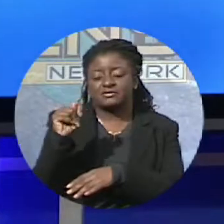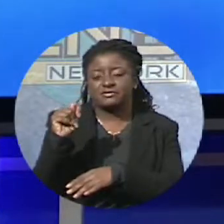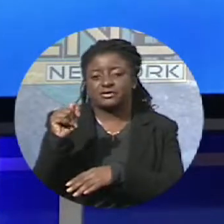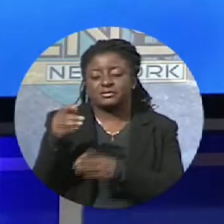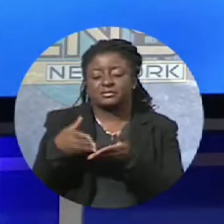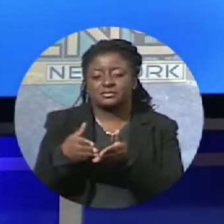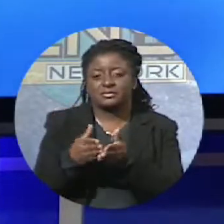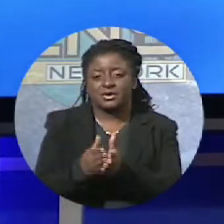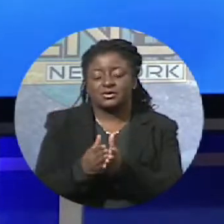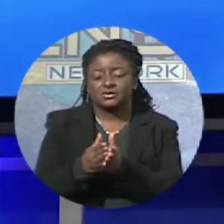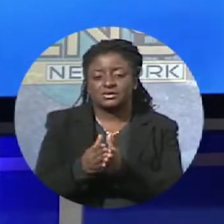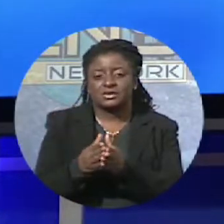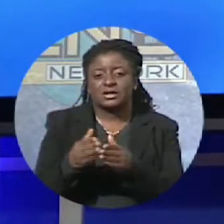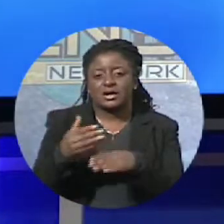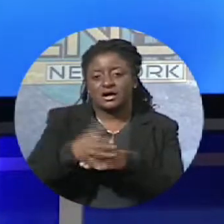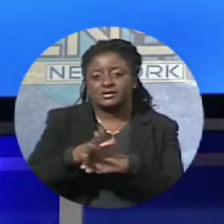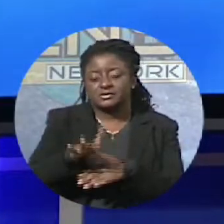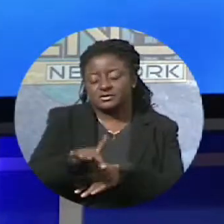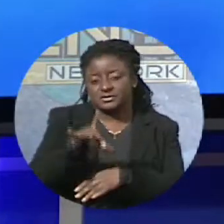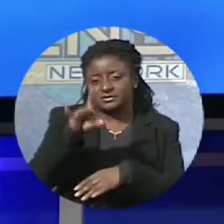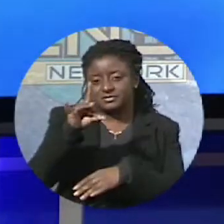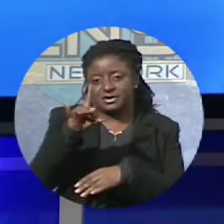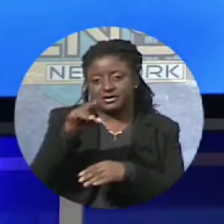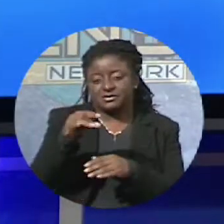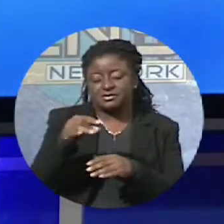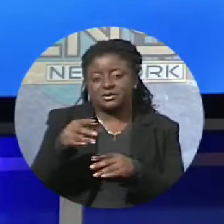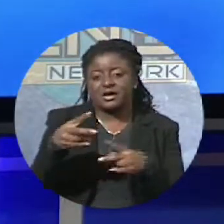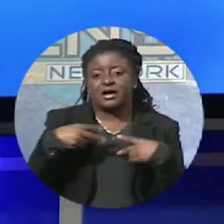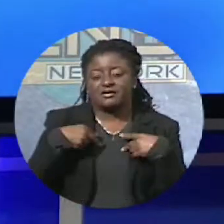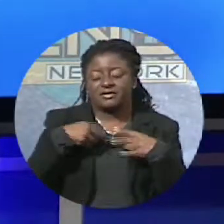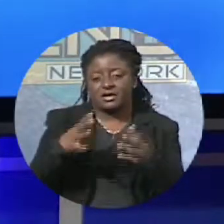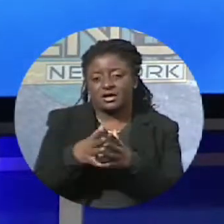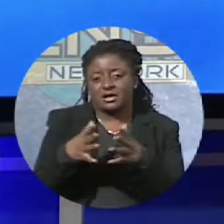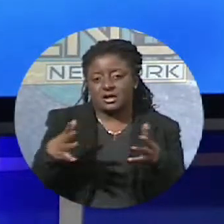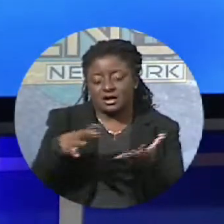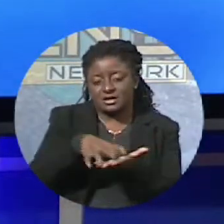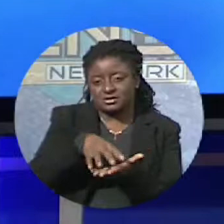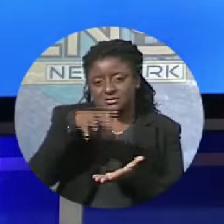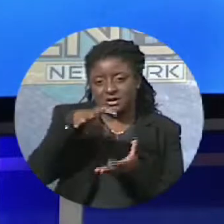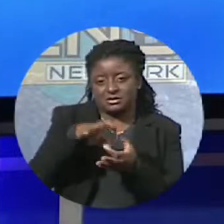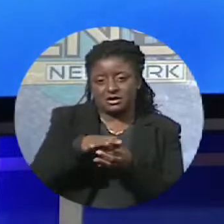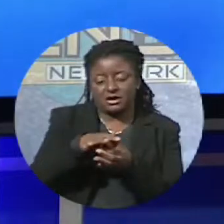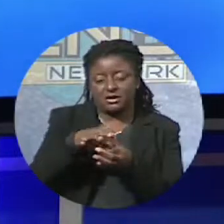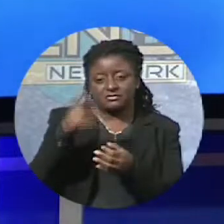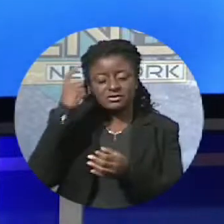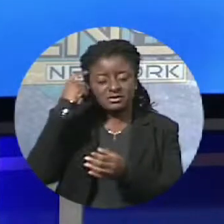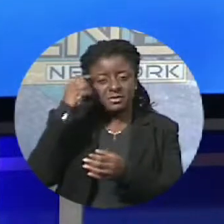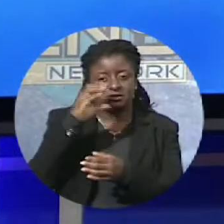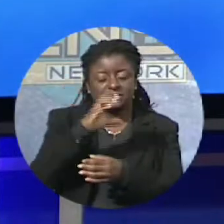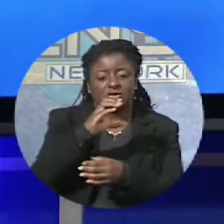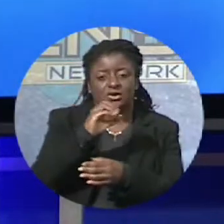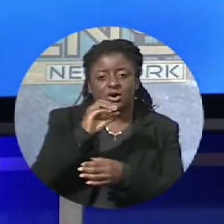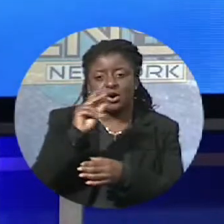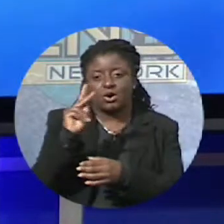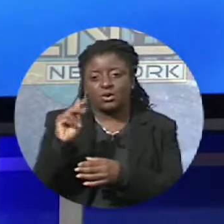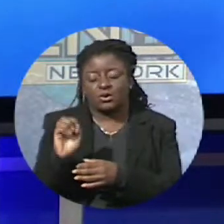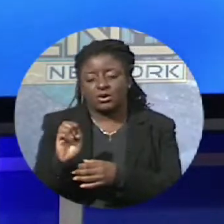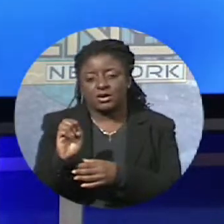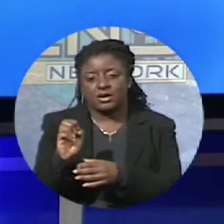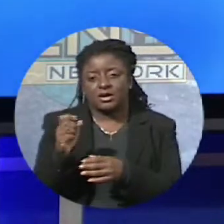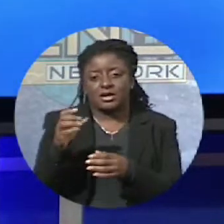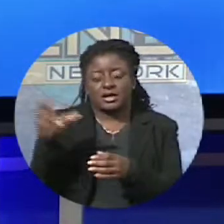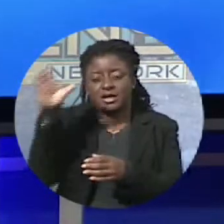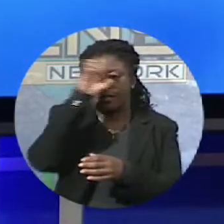found in possession of a large quantity of suspected cocaine. The drugs weighed 123 pounds and have an estimated street value of